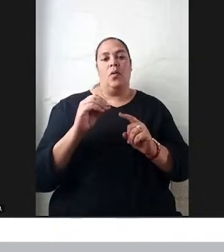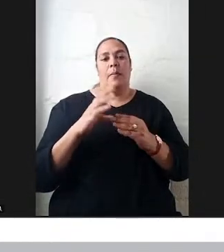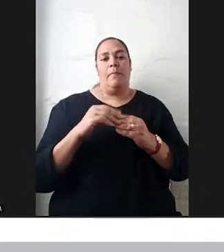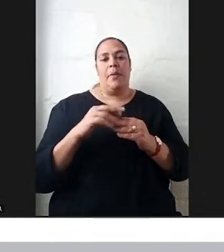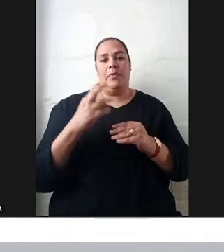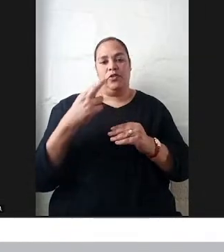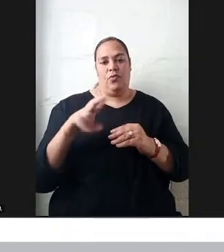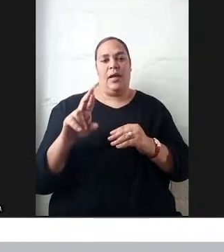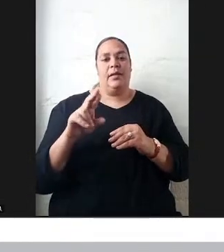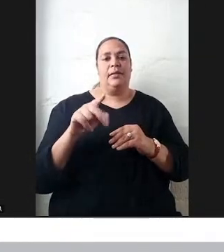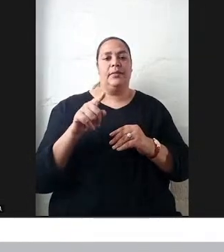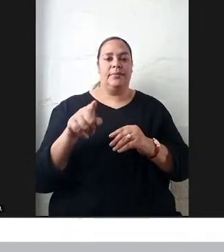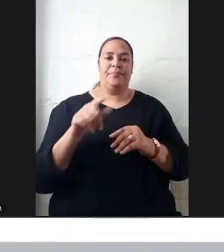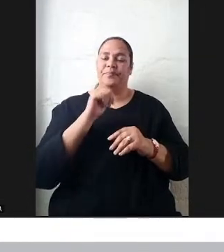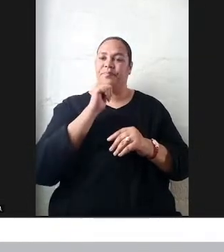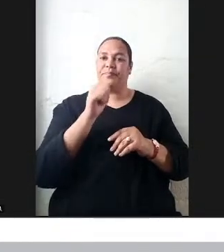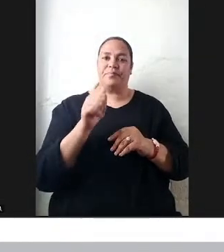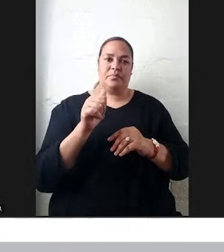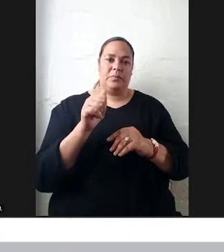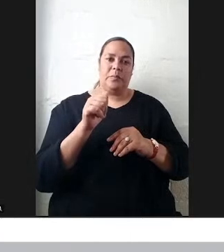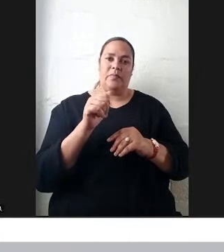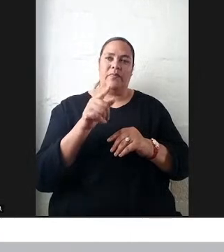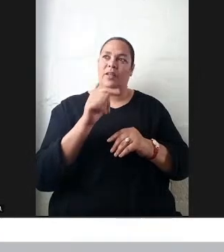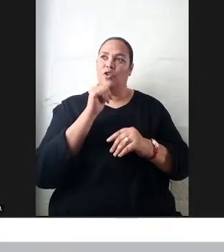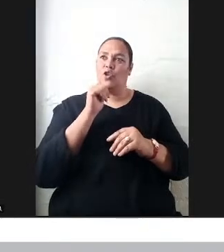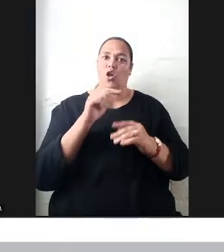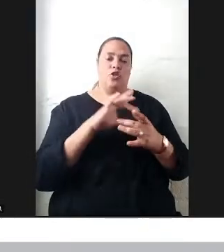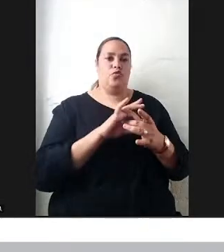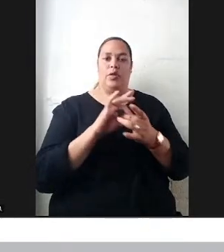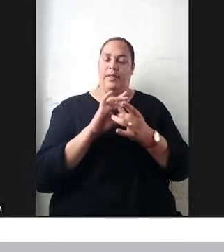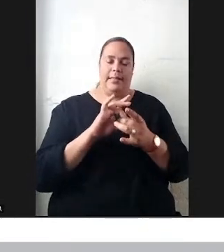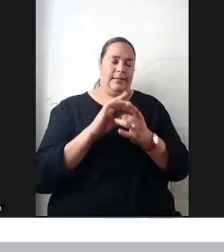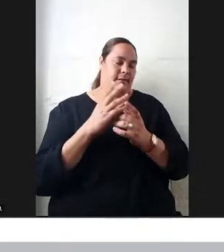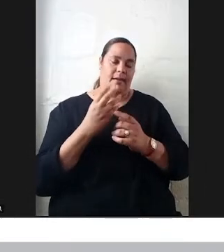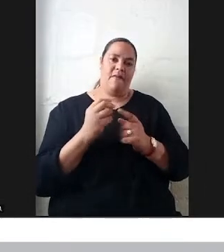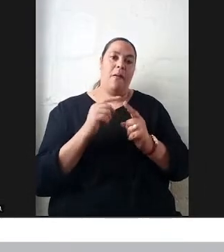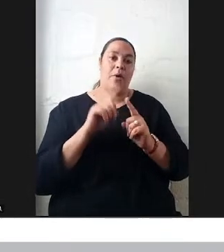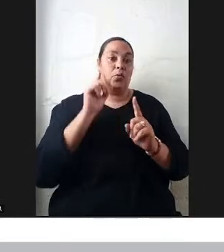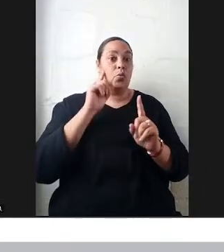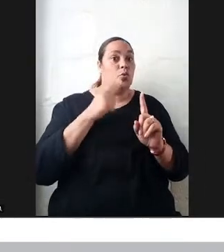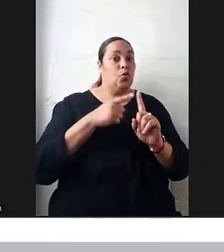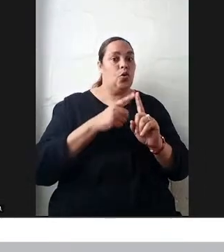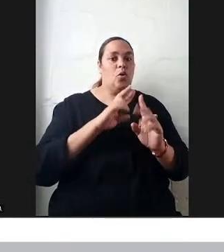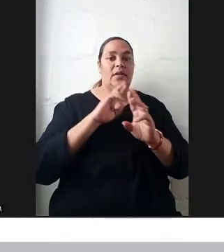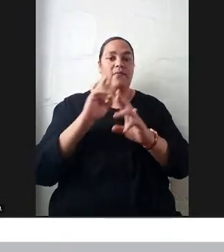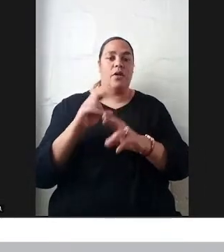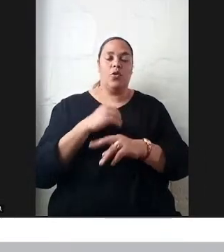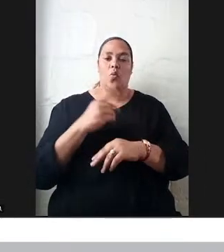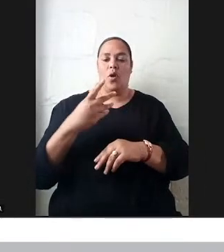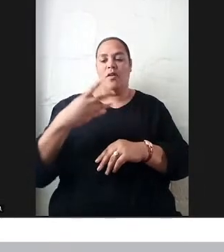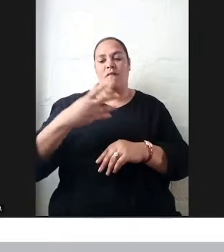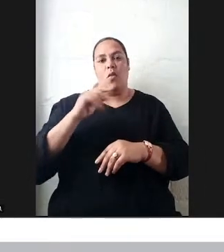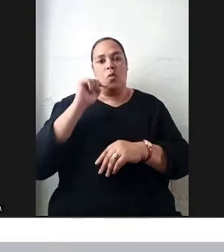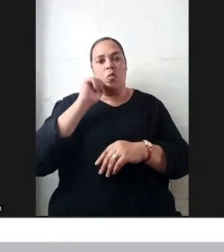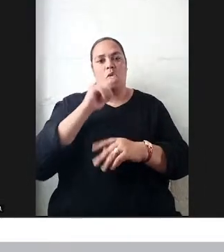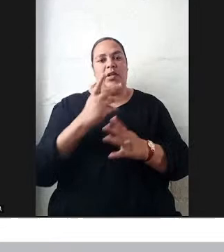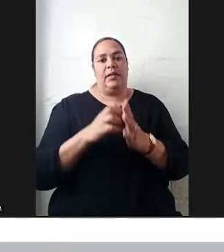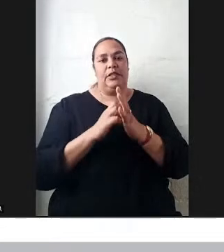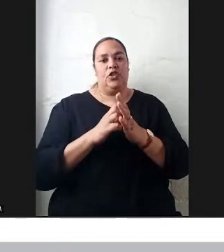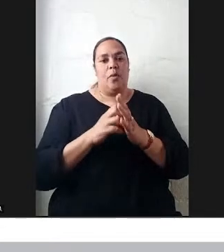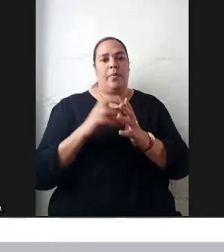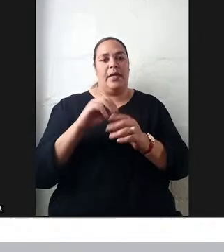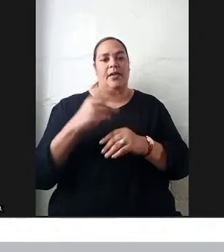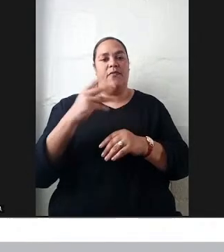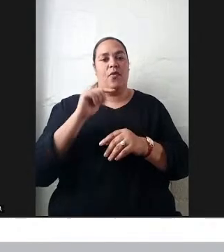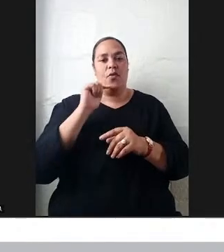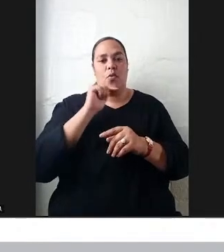looks like it's not related, but the targets refers to the fourth quarter. So for example, within the fourth quarter, if we look